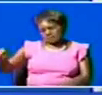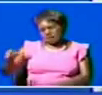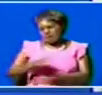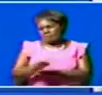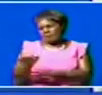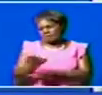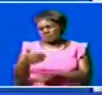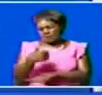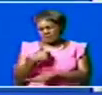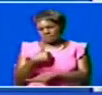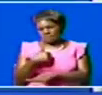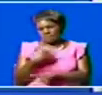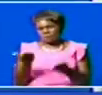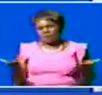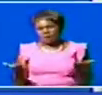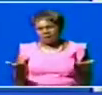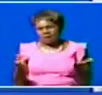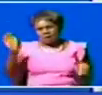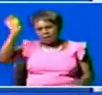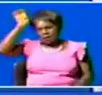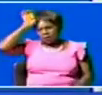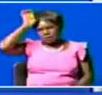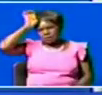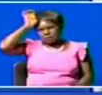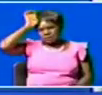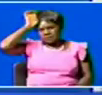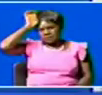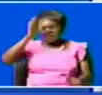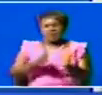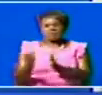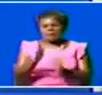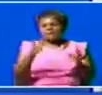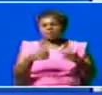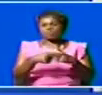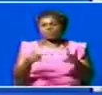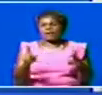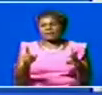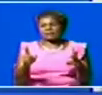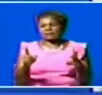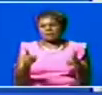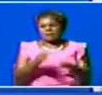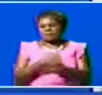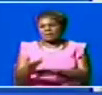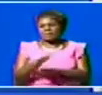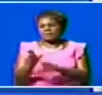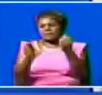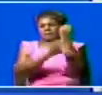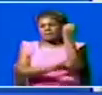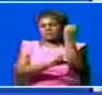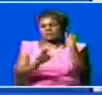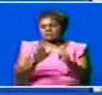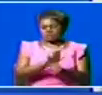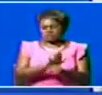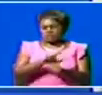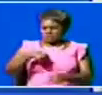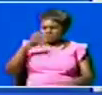have, currently we have a branch in Eldoret, and we are planning to roll out branches all over the country because